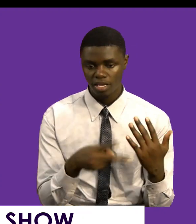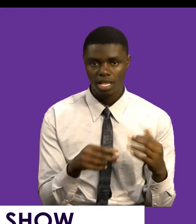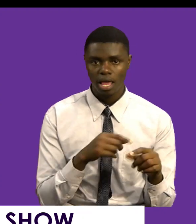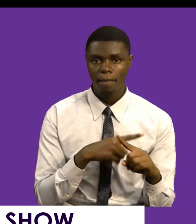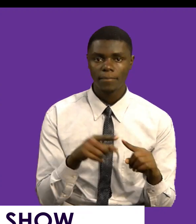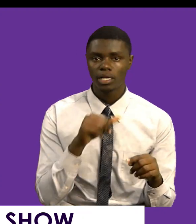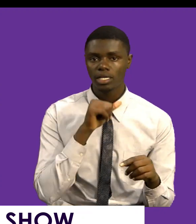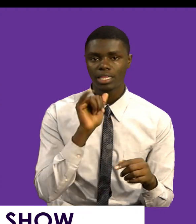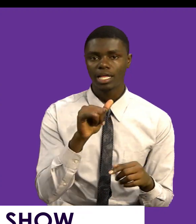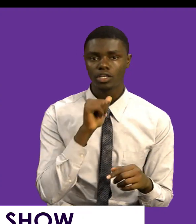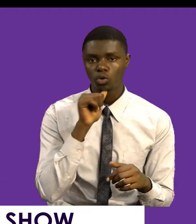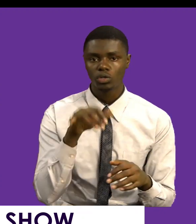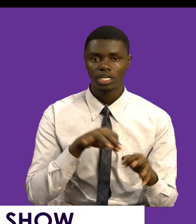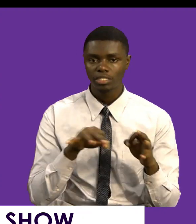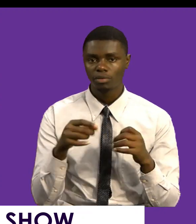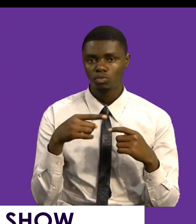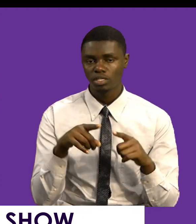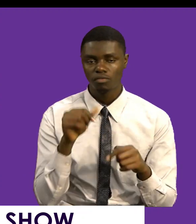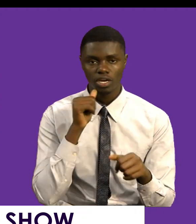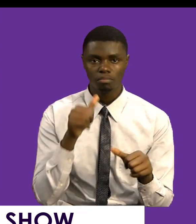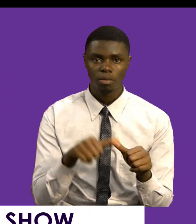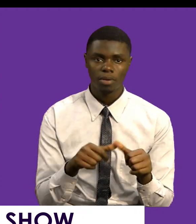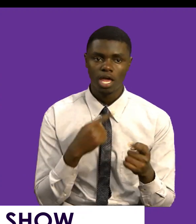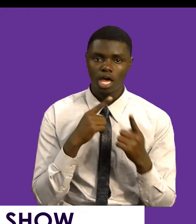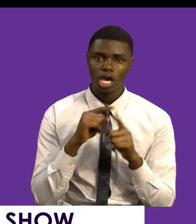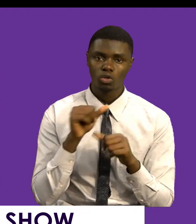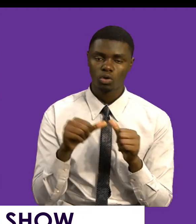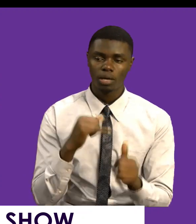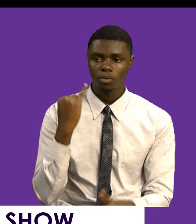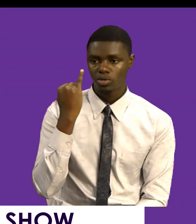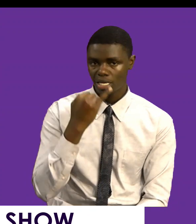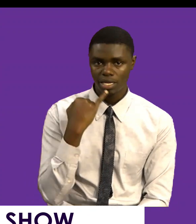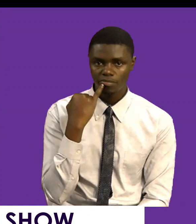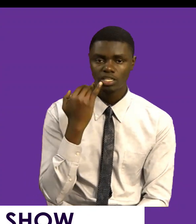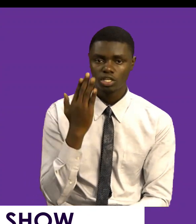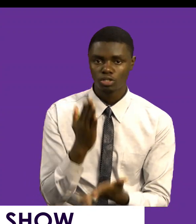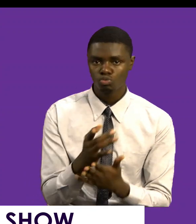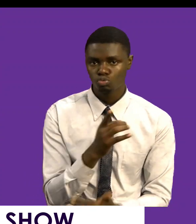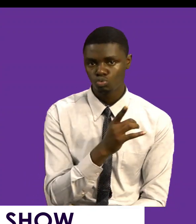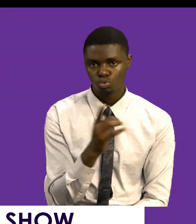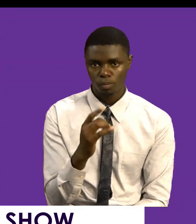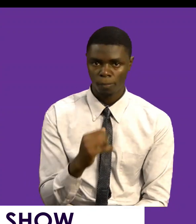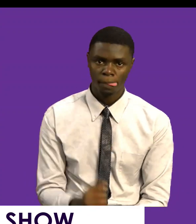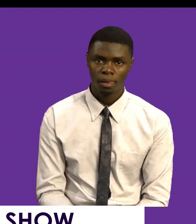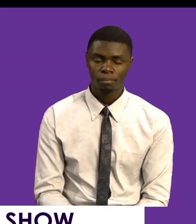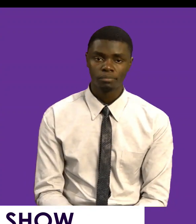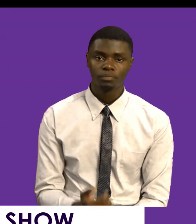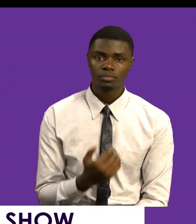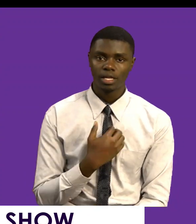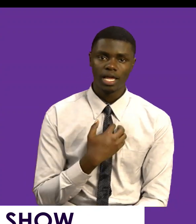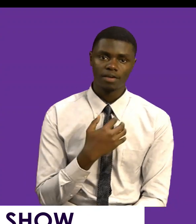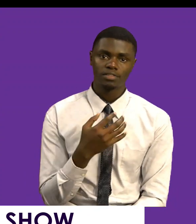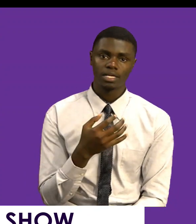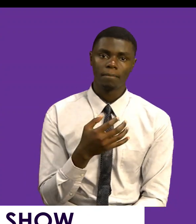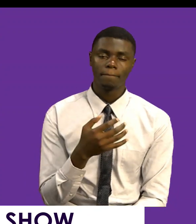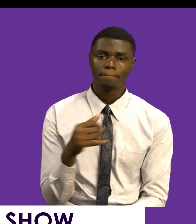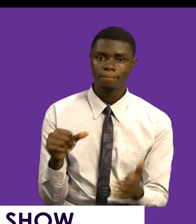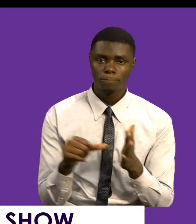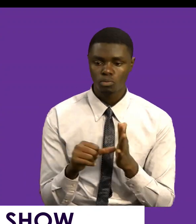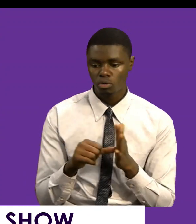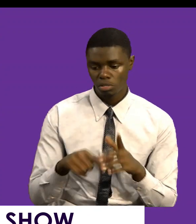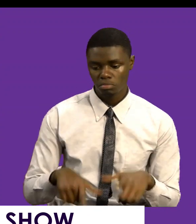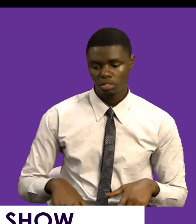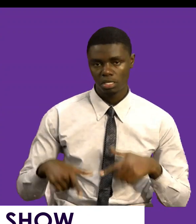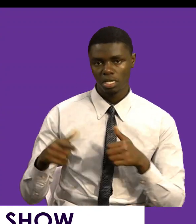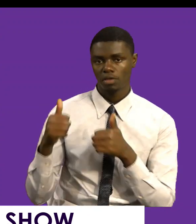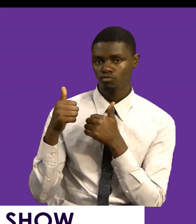not explain who you are. Remember, I talked about images and the real you. Yeah, there are scars in life. That is a